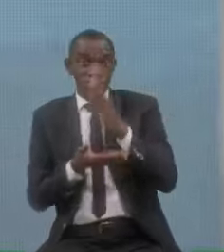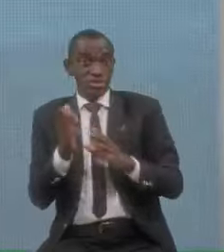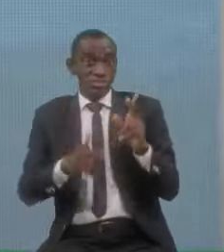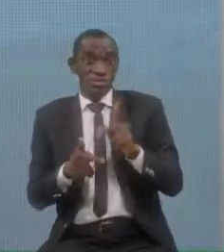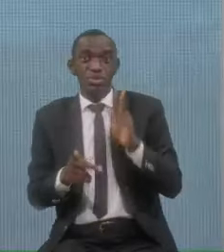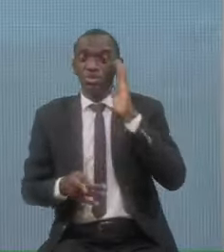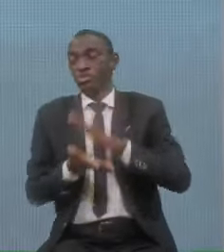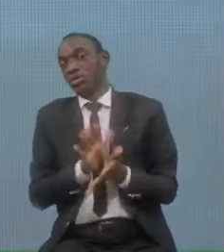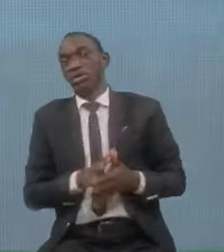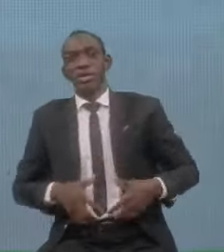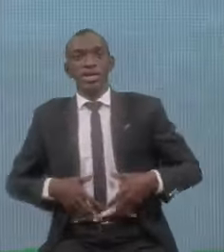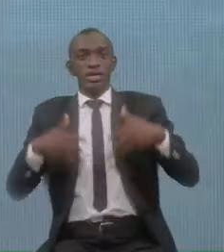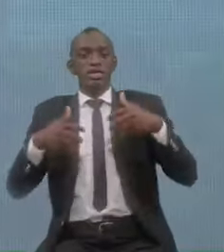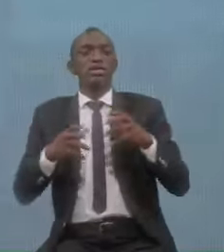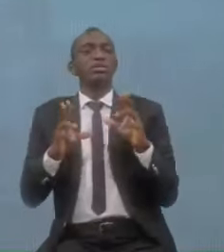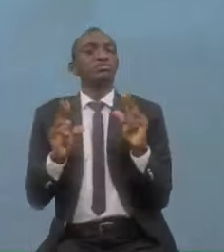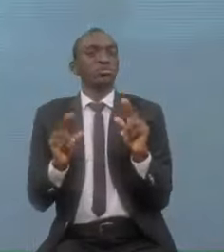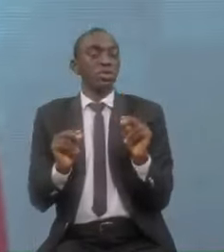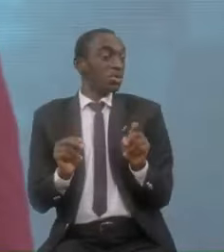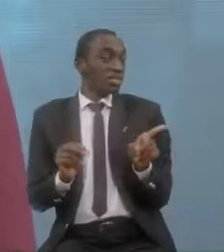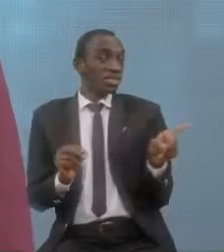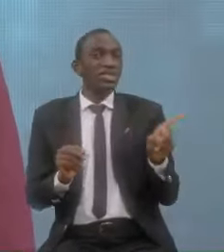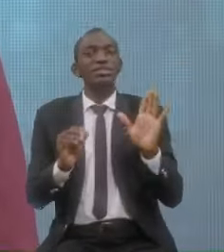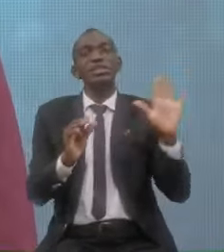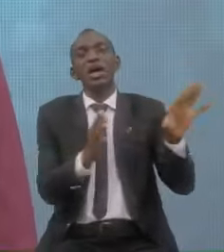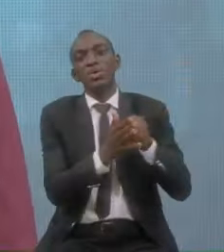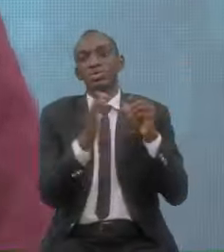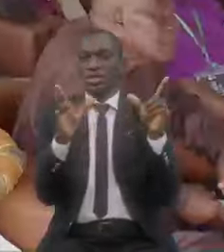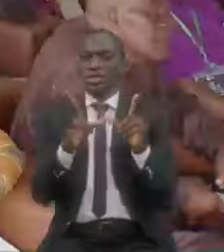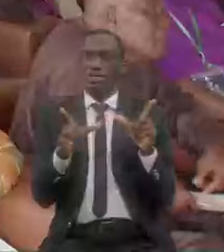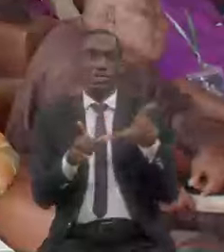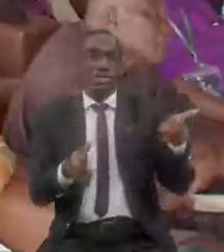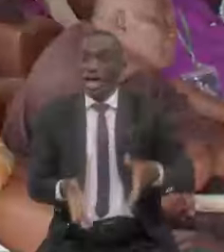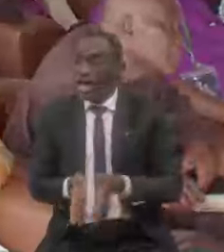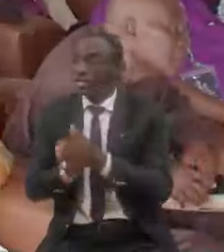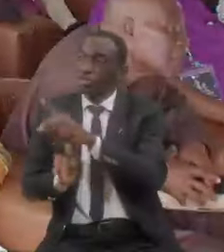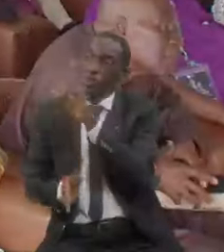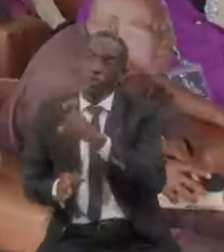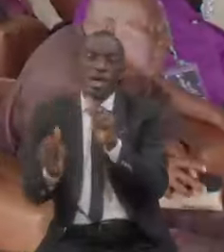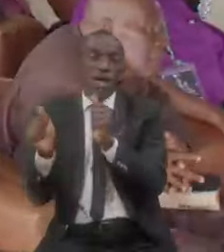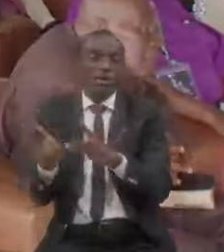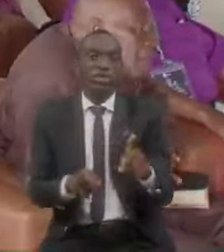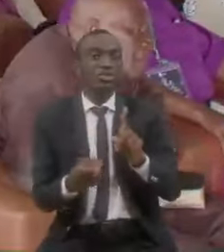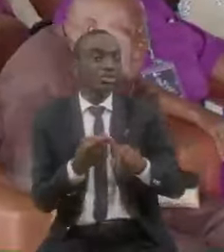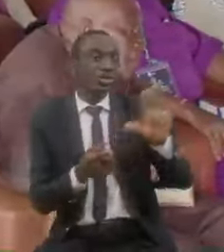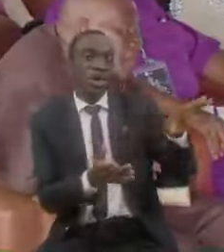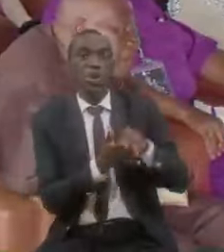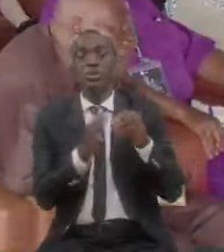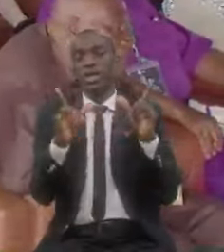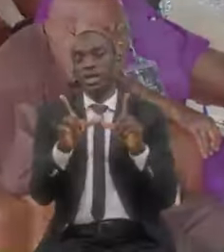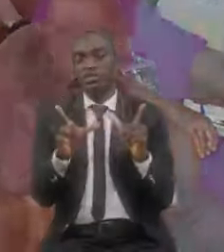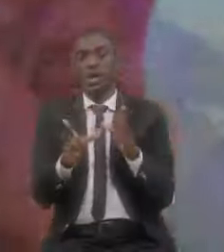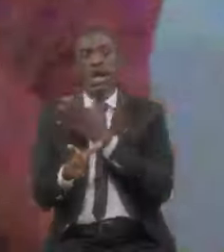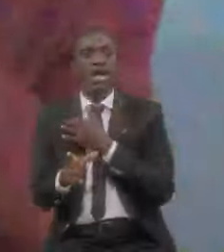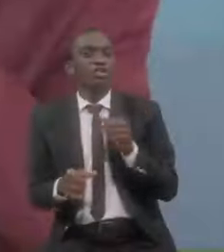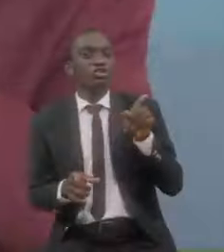level. People ask questions according to their level. And you answer them according to